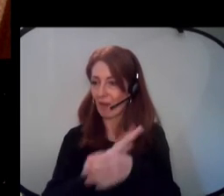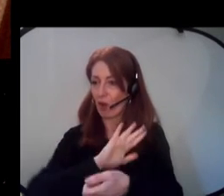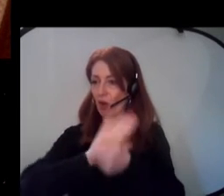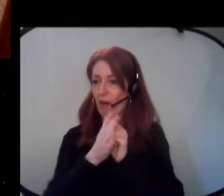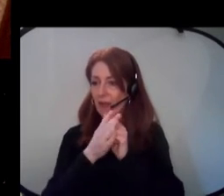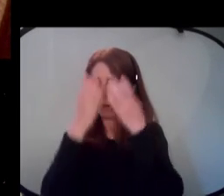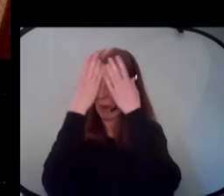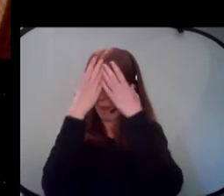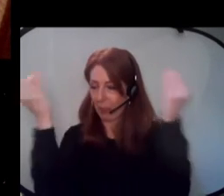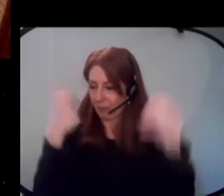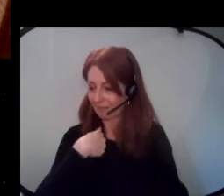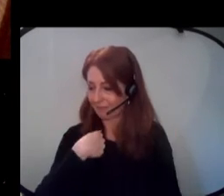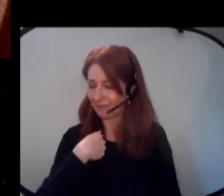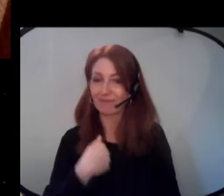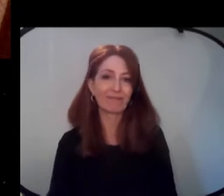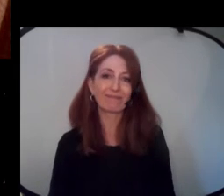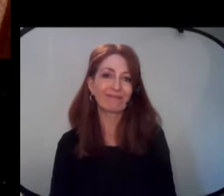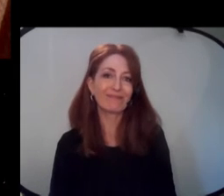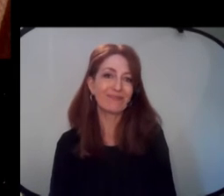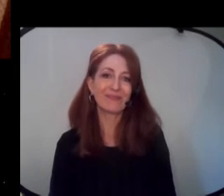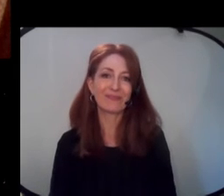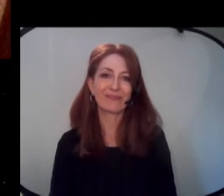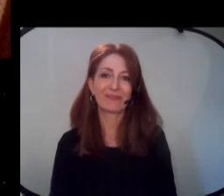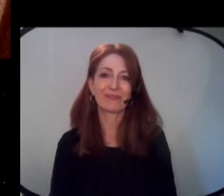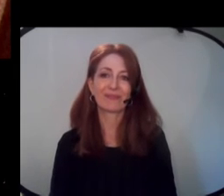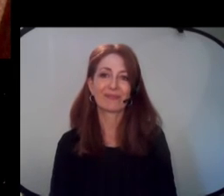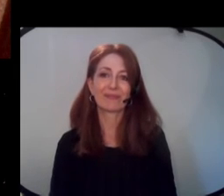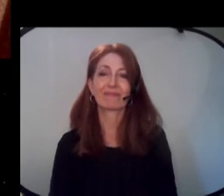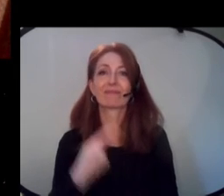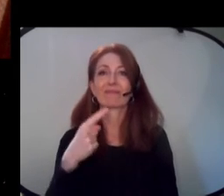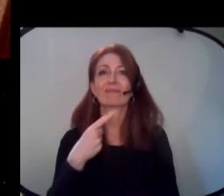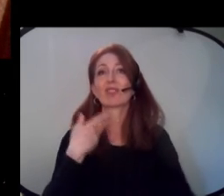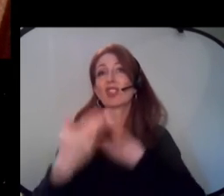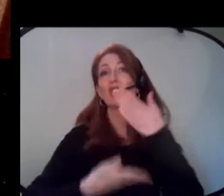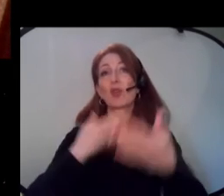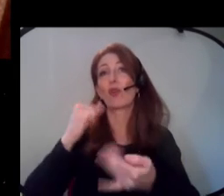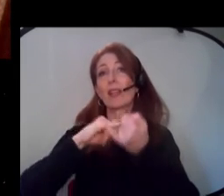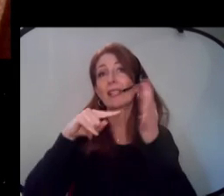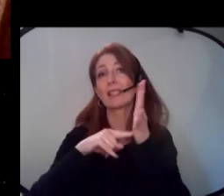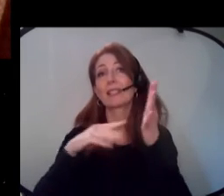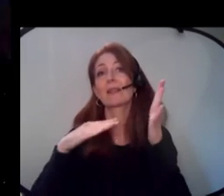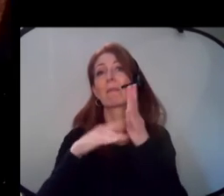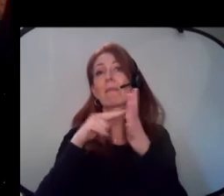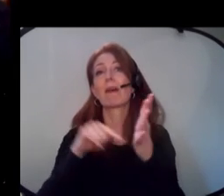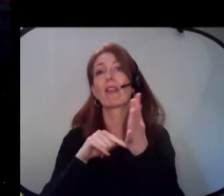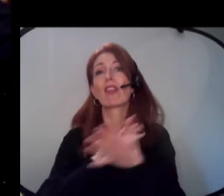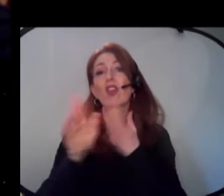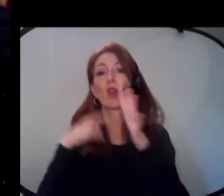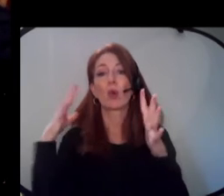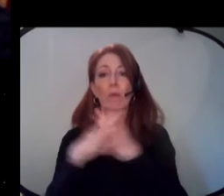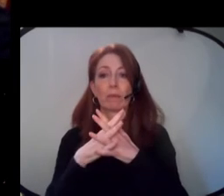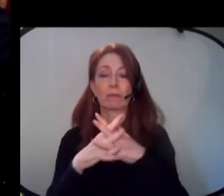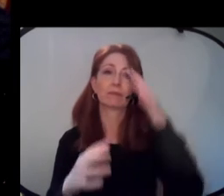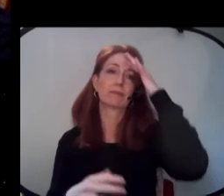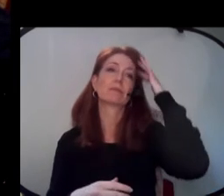just temporarily left my my brain. It's the story of St. Matthew. And he lights the